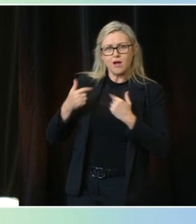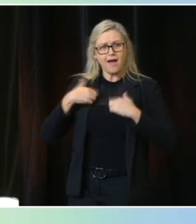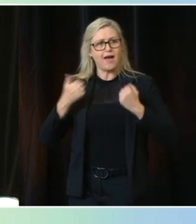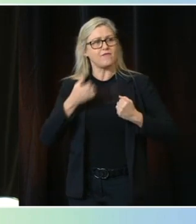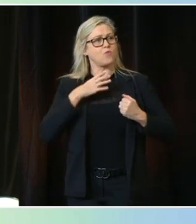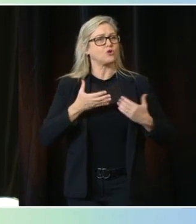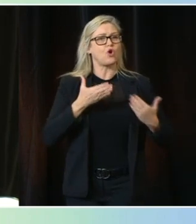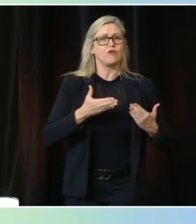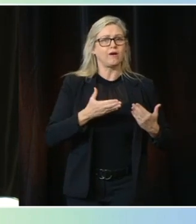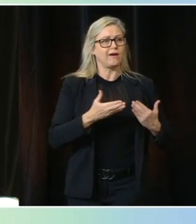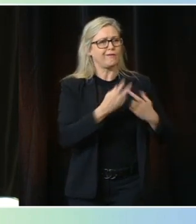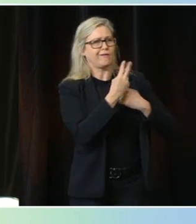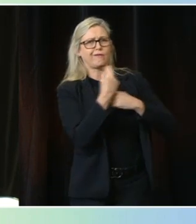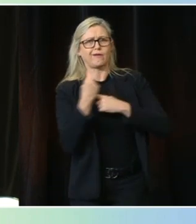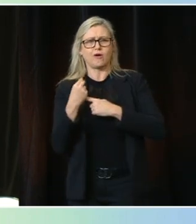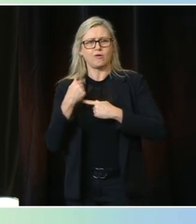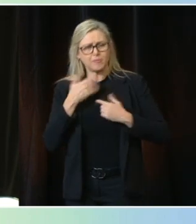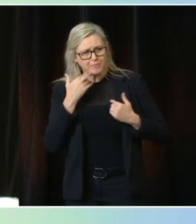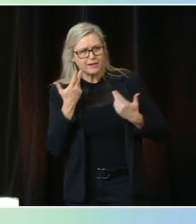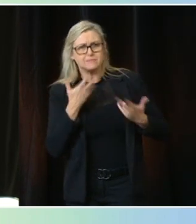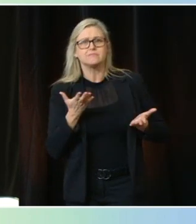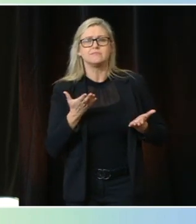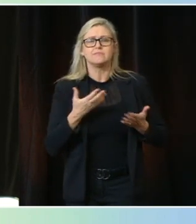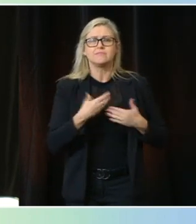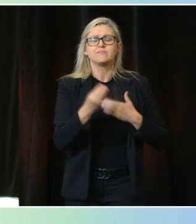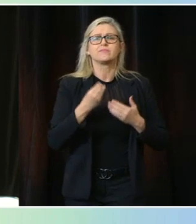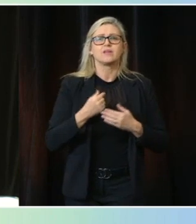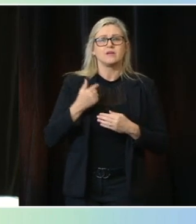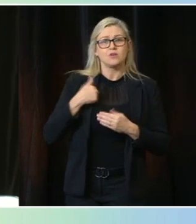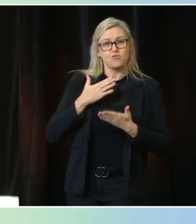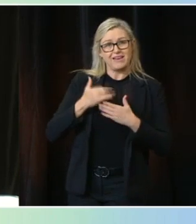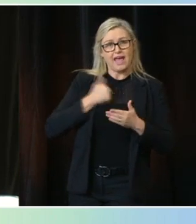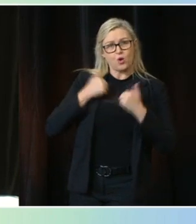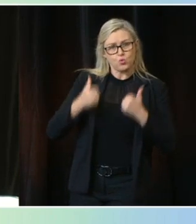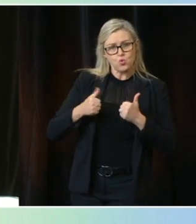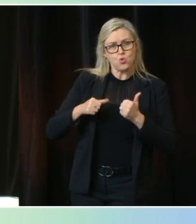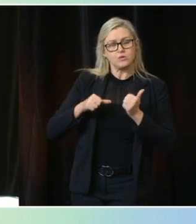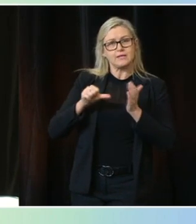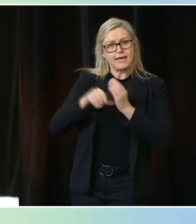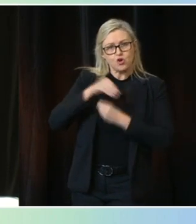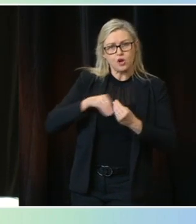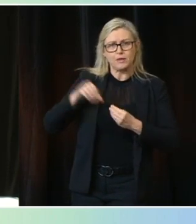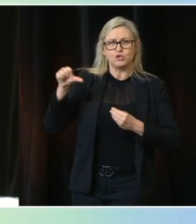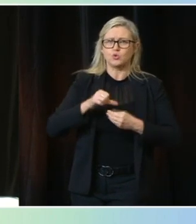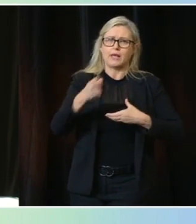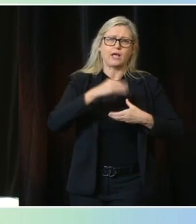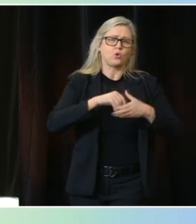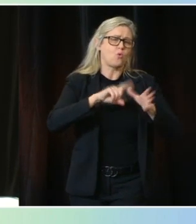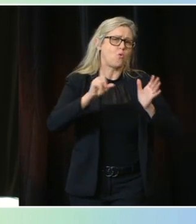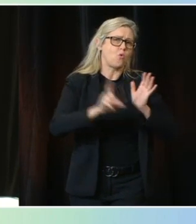potential because the work of building a stronger economy should include everyone it should lift everyone